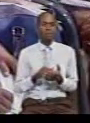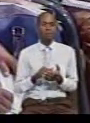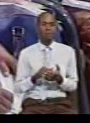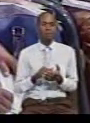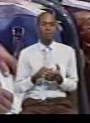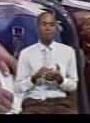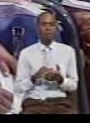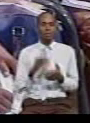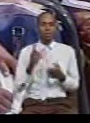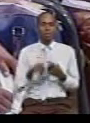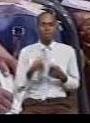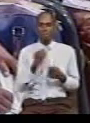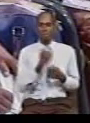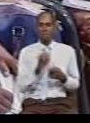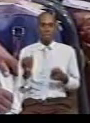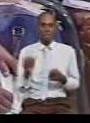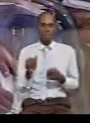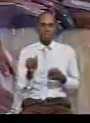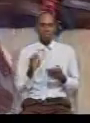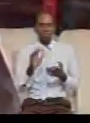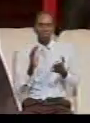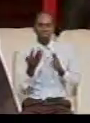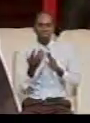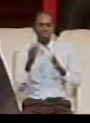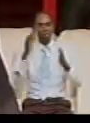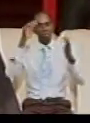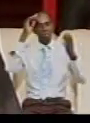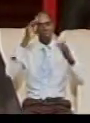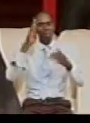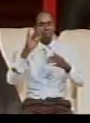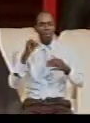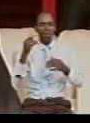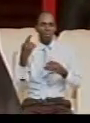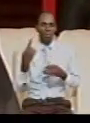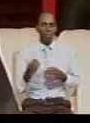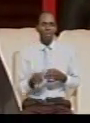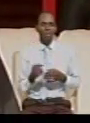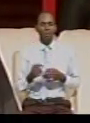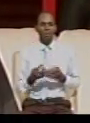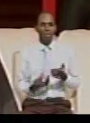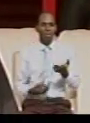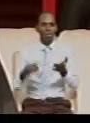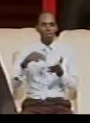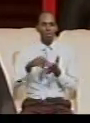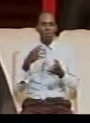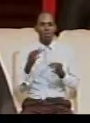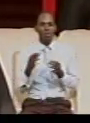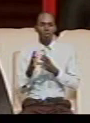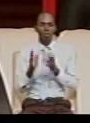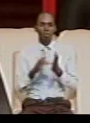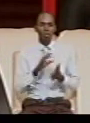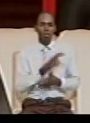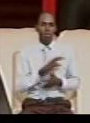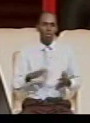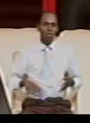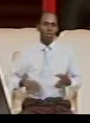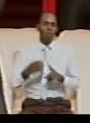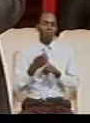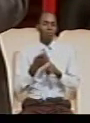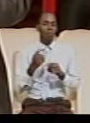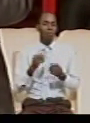a lively hope by the resurrection of Jesus Christ from the